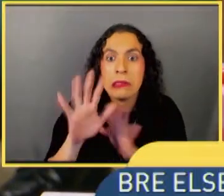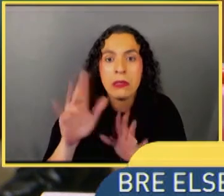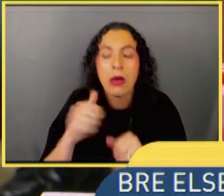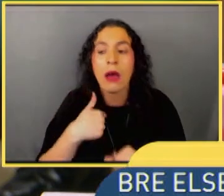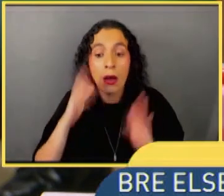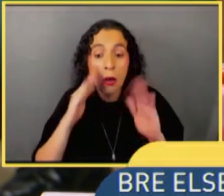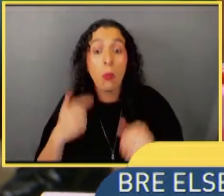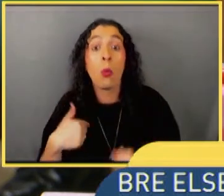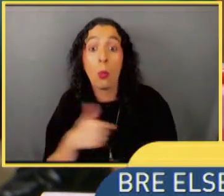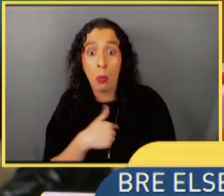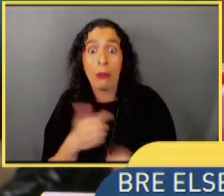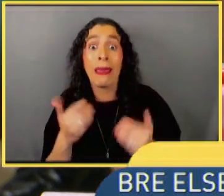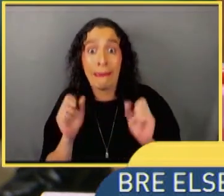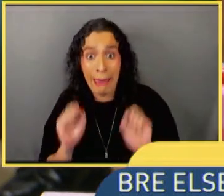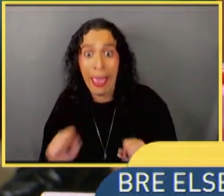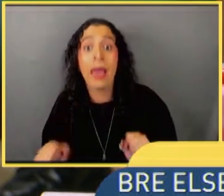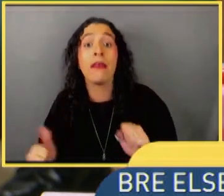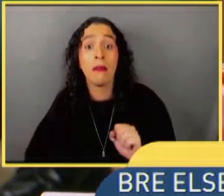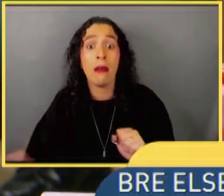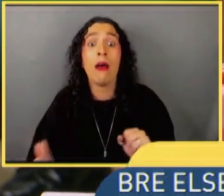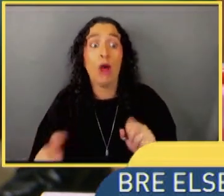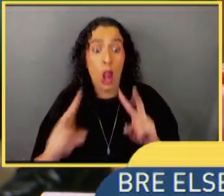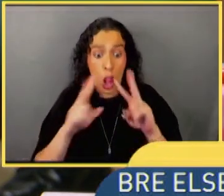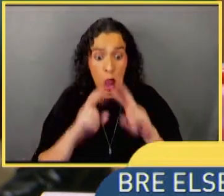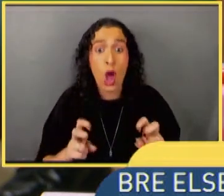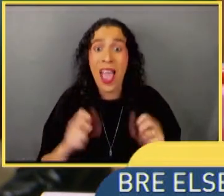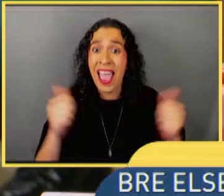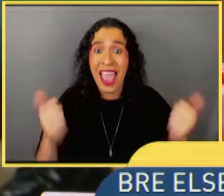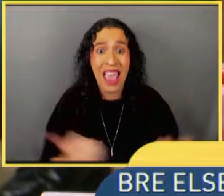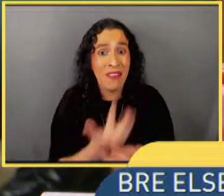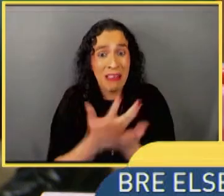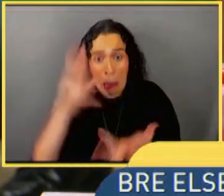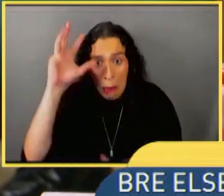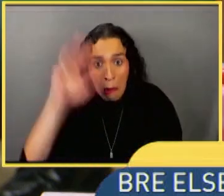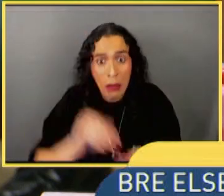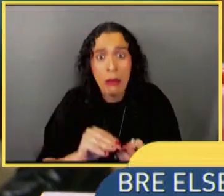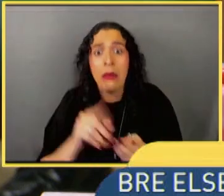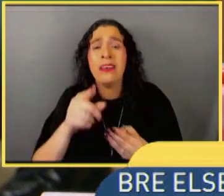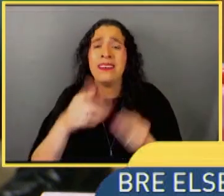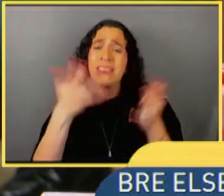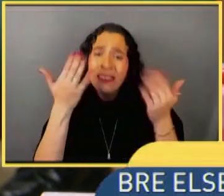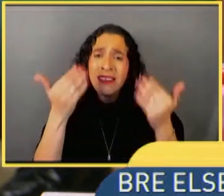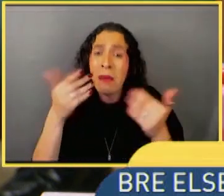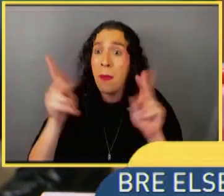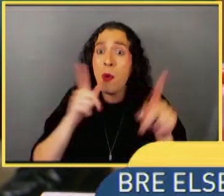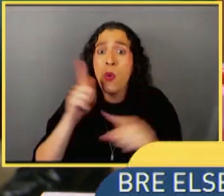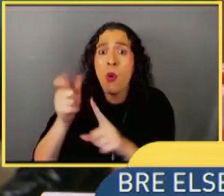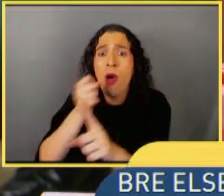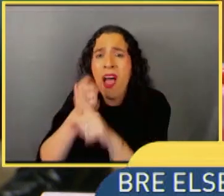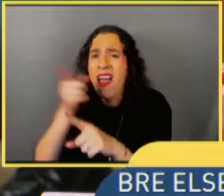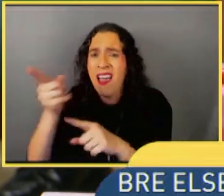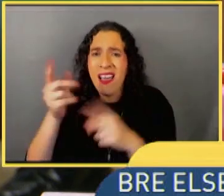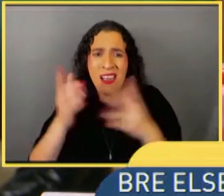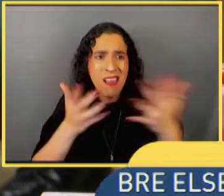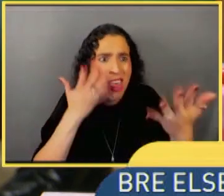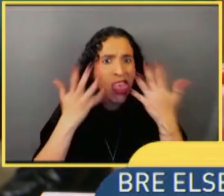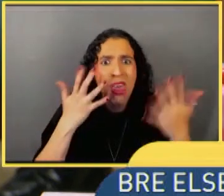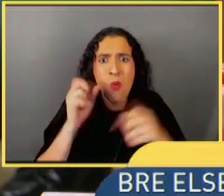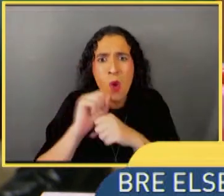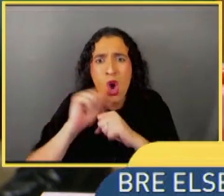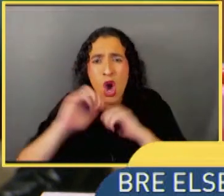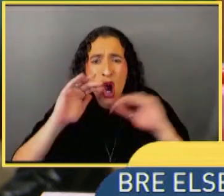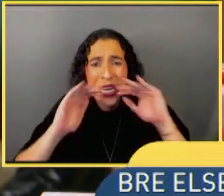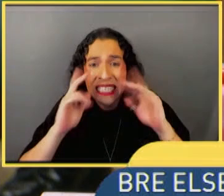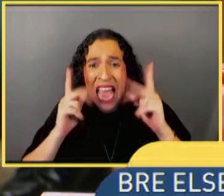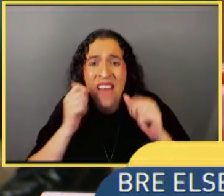of look from the bottom up and not the top down, get the people who work in this every day, that see these barriers every day, figure out what they do